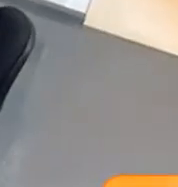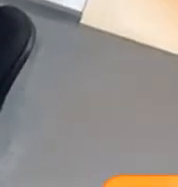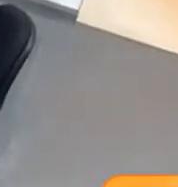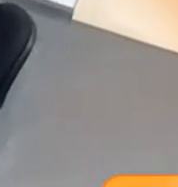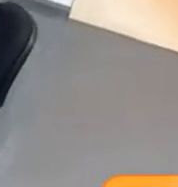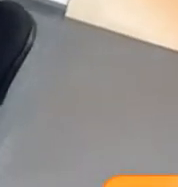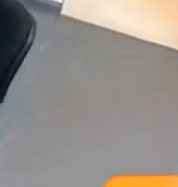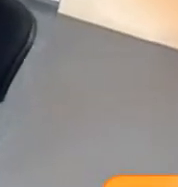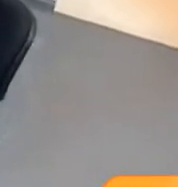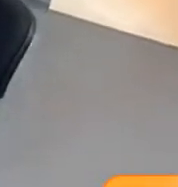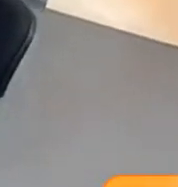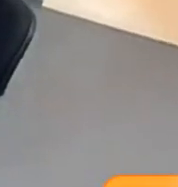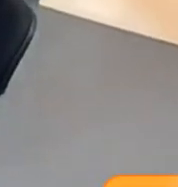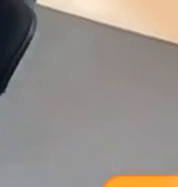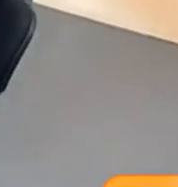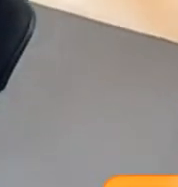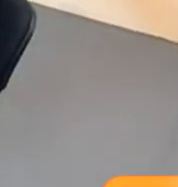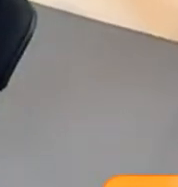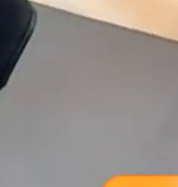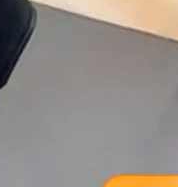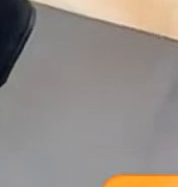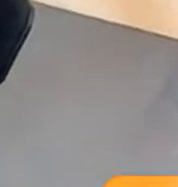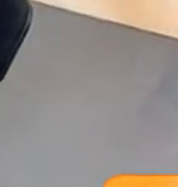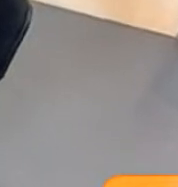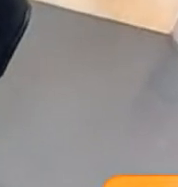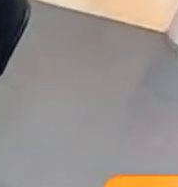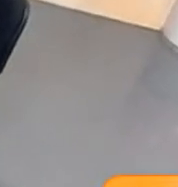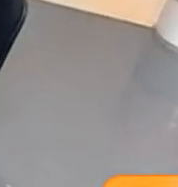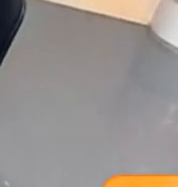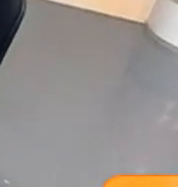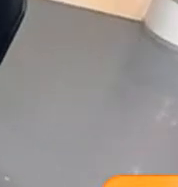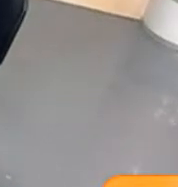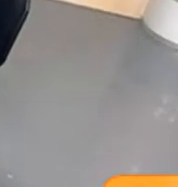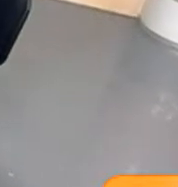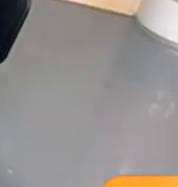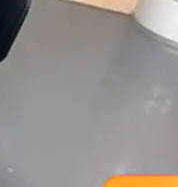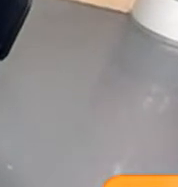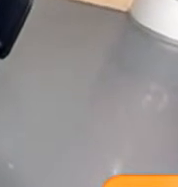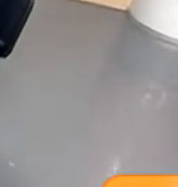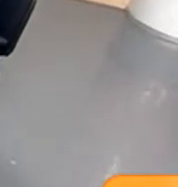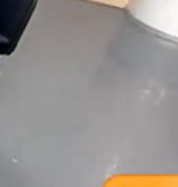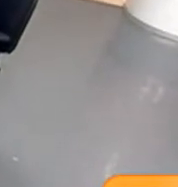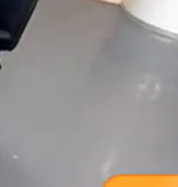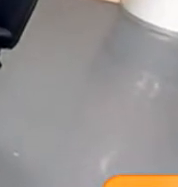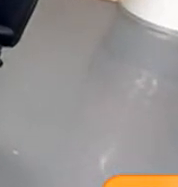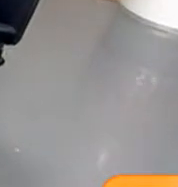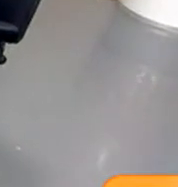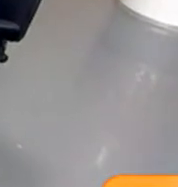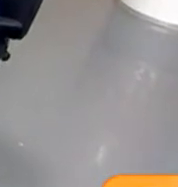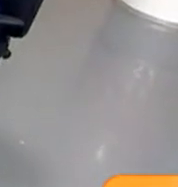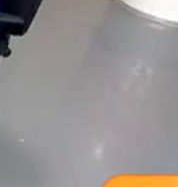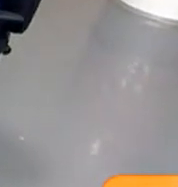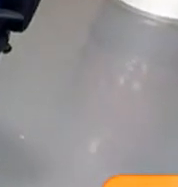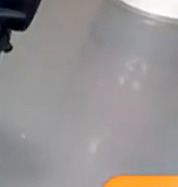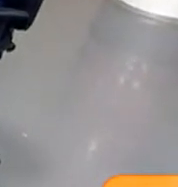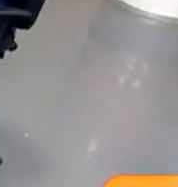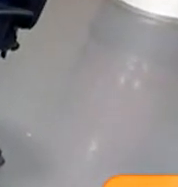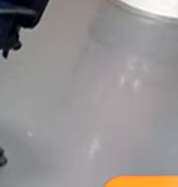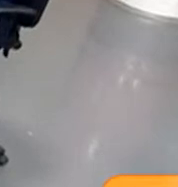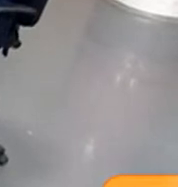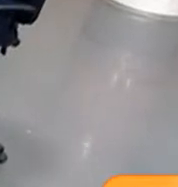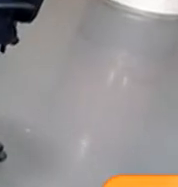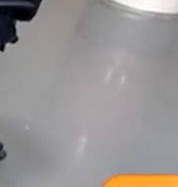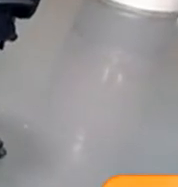of indemnity. Right. And at the end of the day, for me, what I think, our big concern is that there are so many things that are